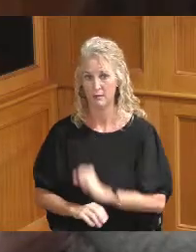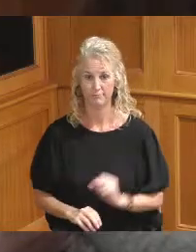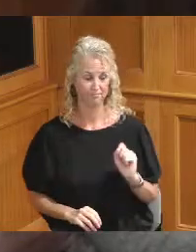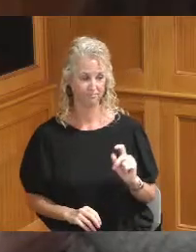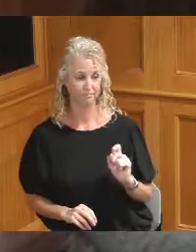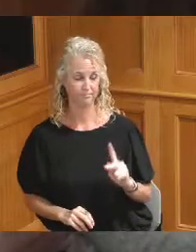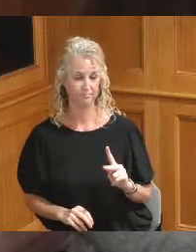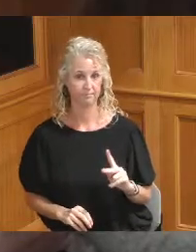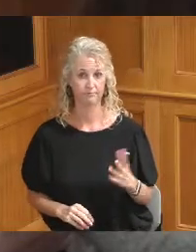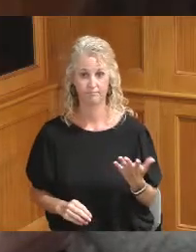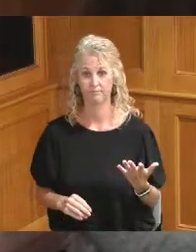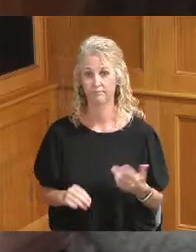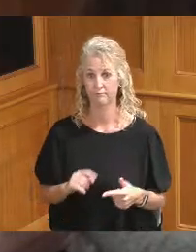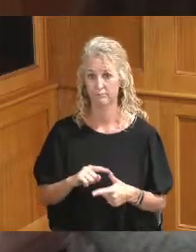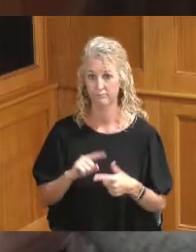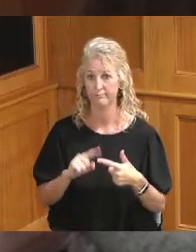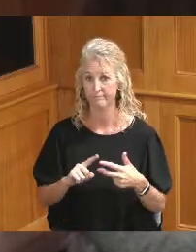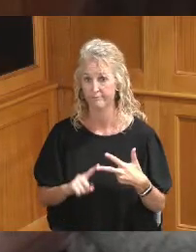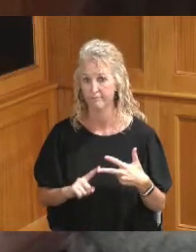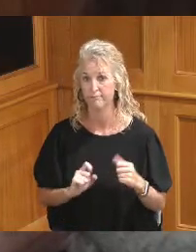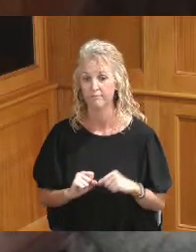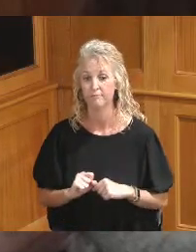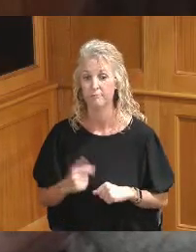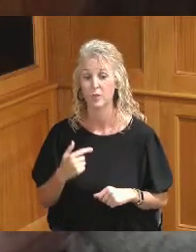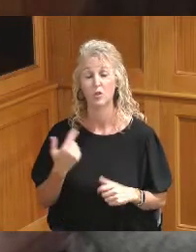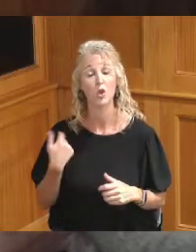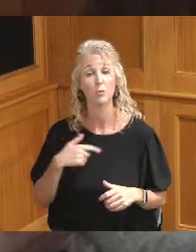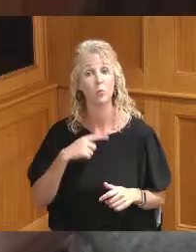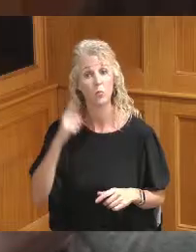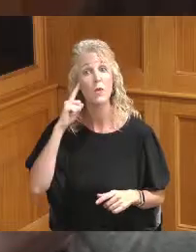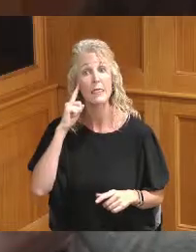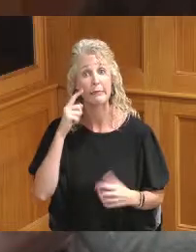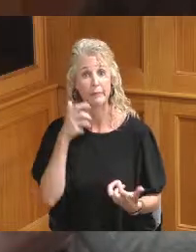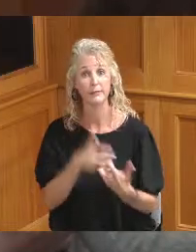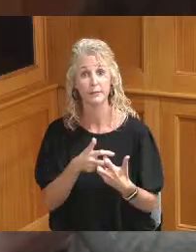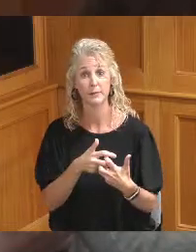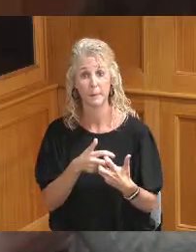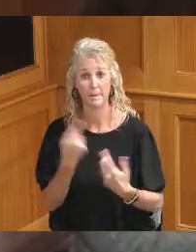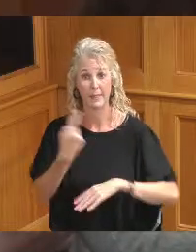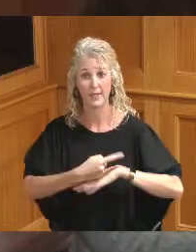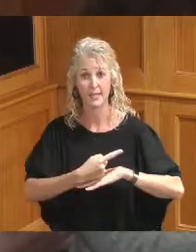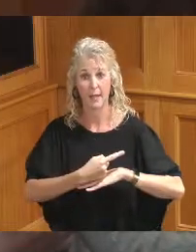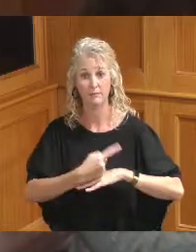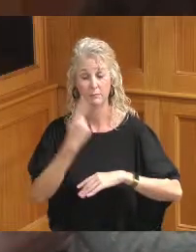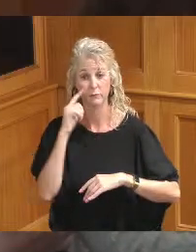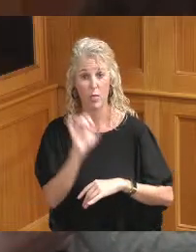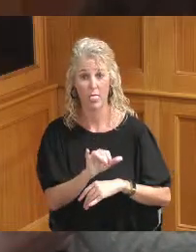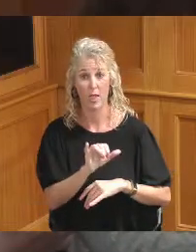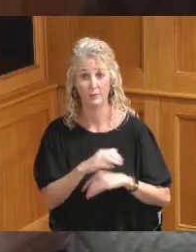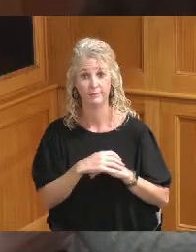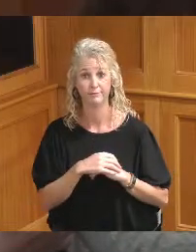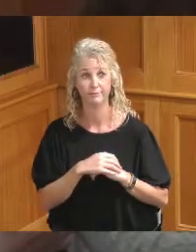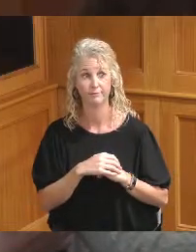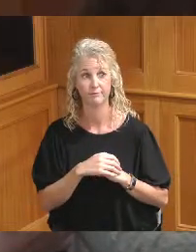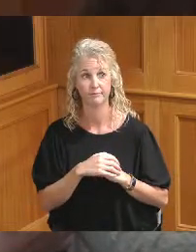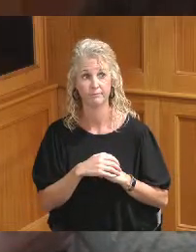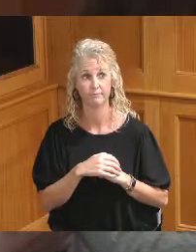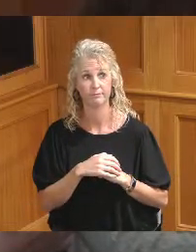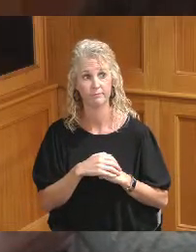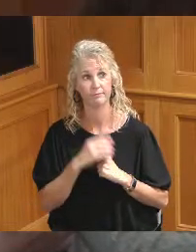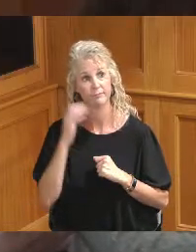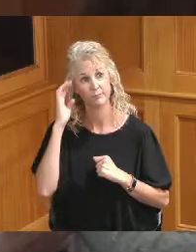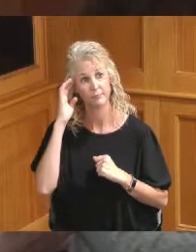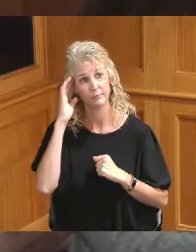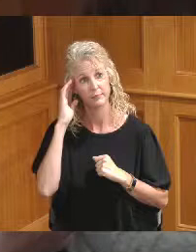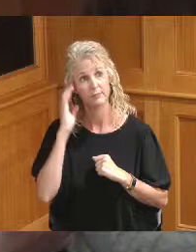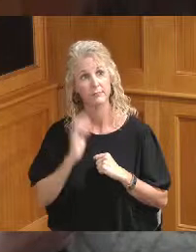So that is definitely on track, and that work has mostly been done. And